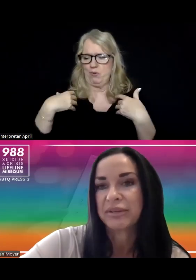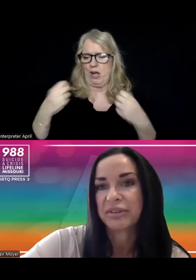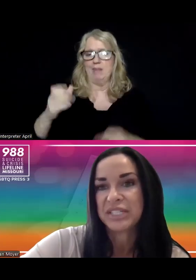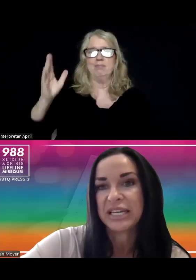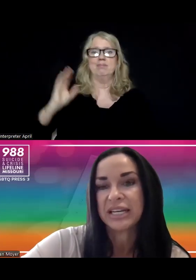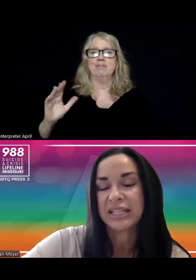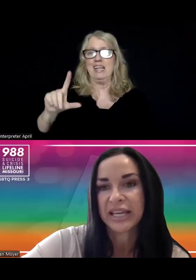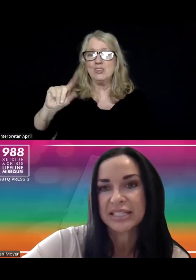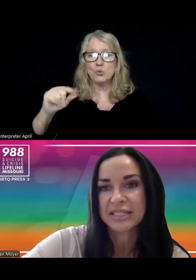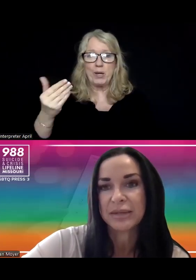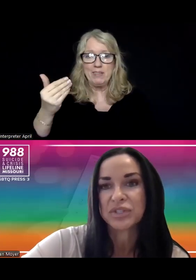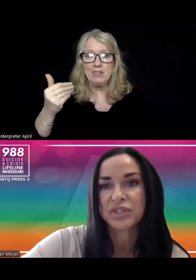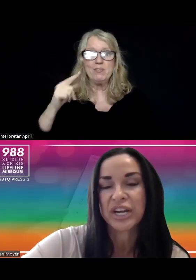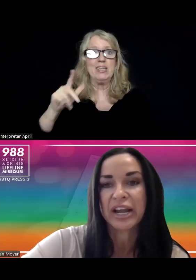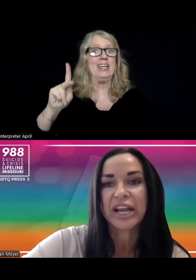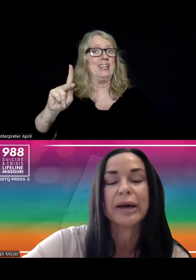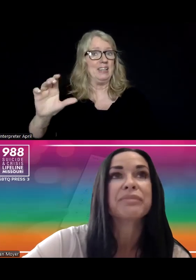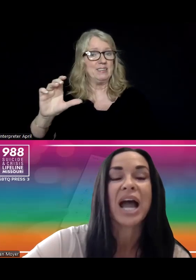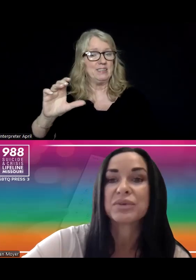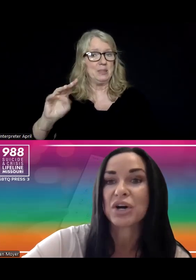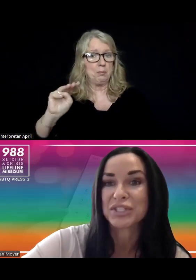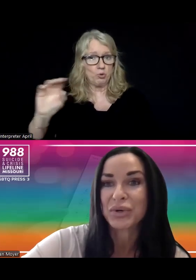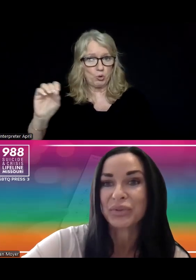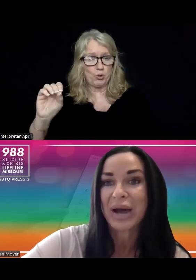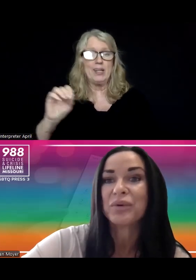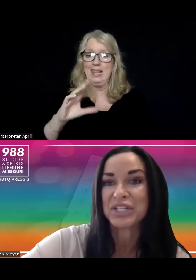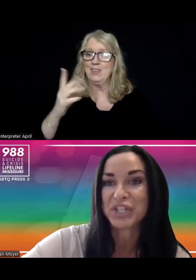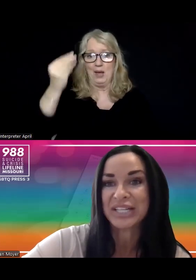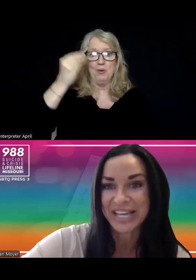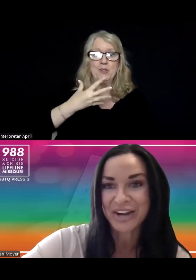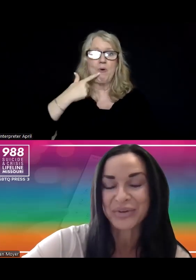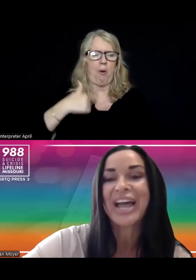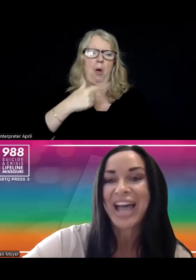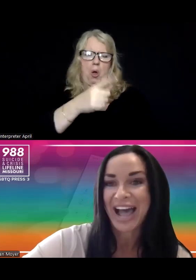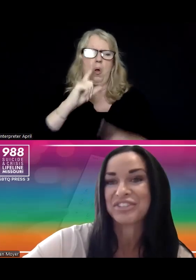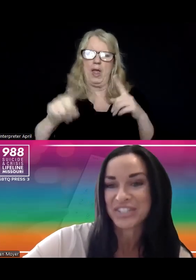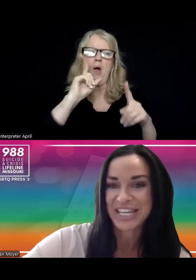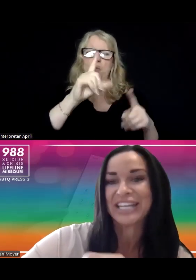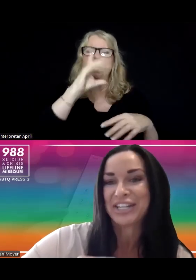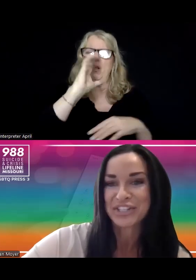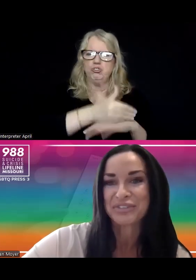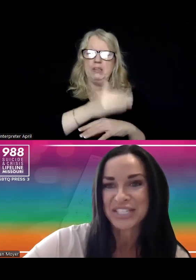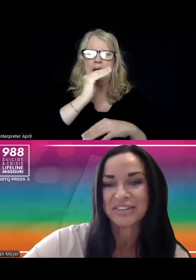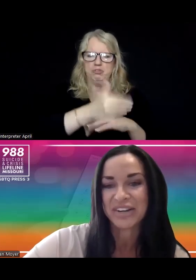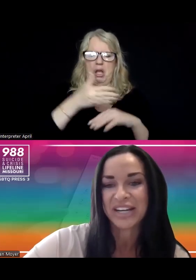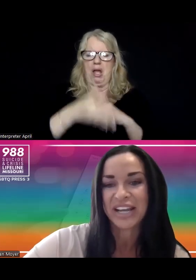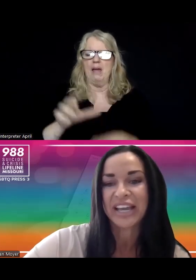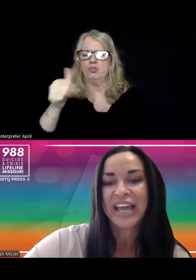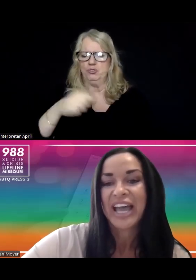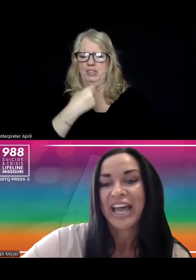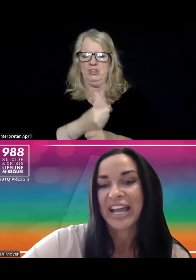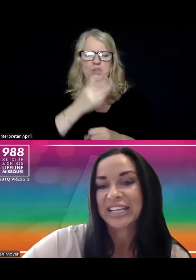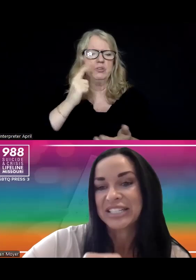in 2015 in the Kansas City, Missouri area, I was always told that will be shut down after the 10 years of seed